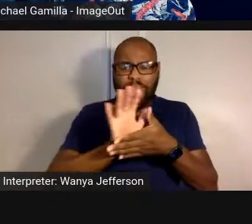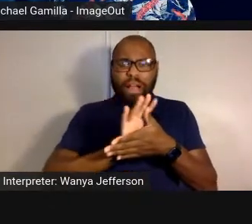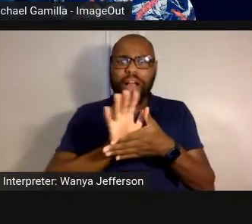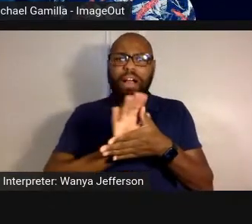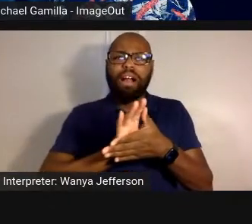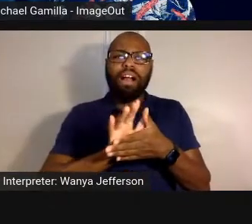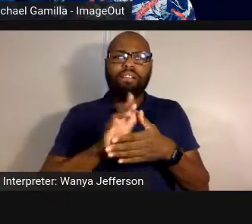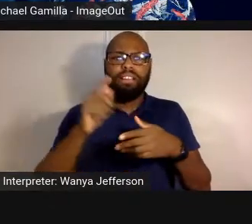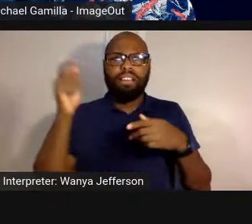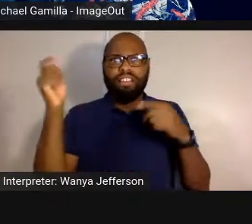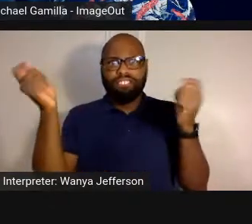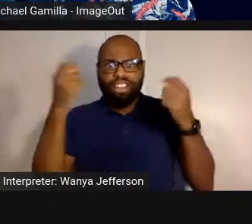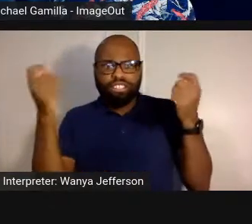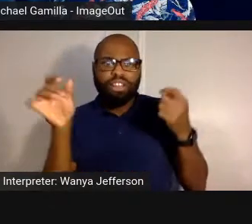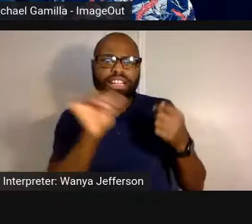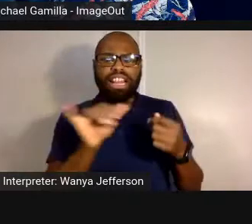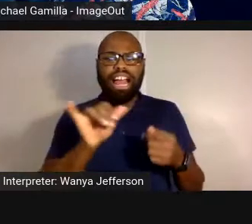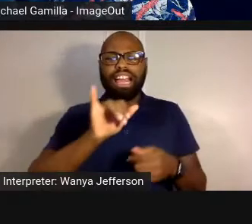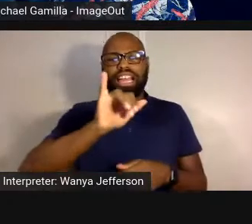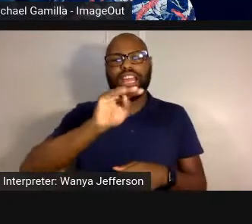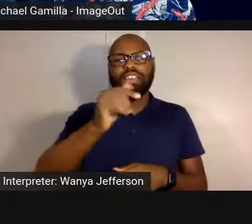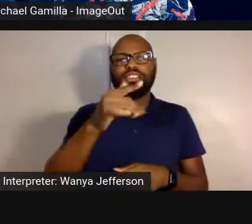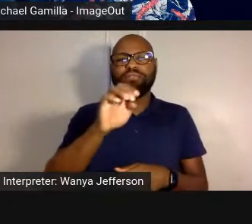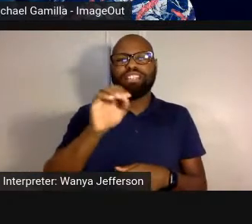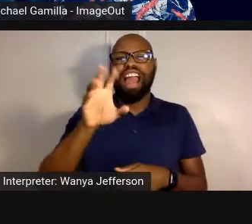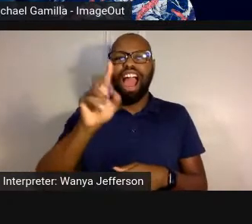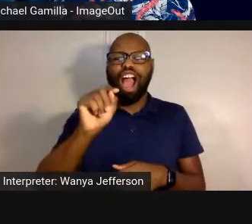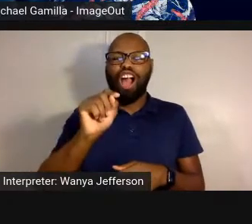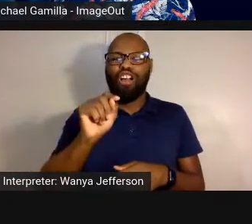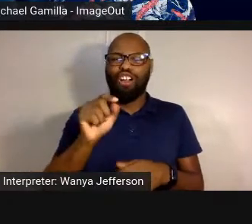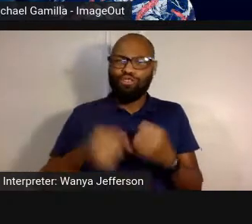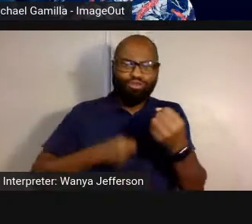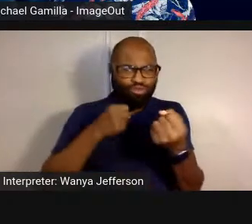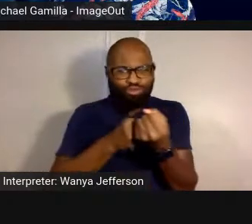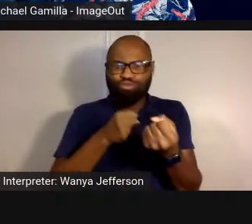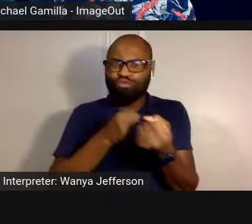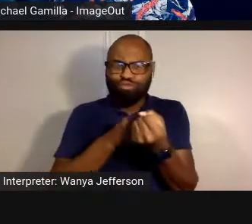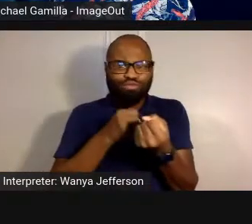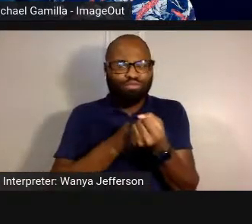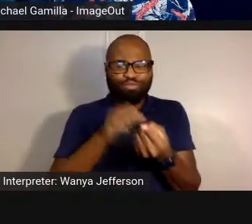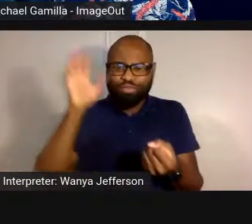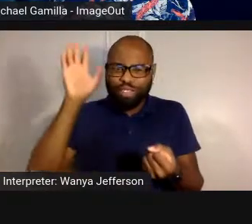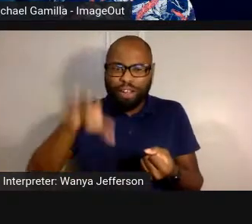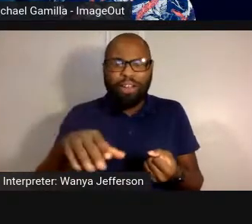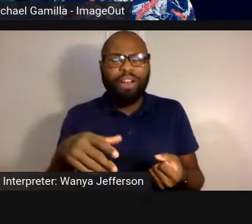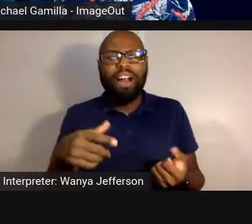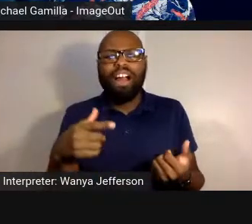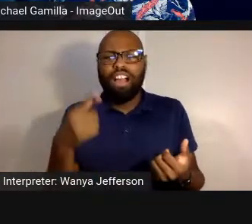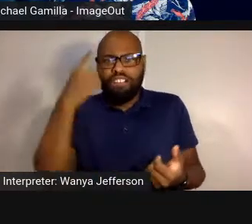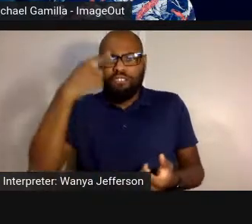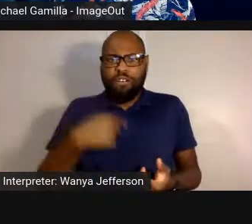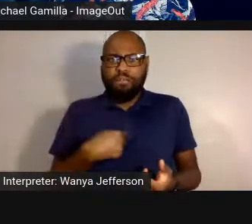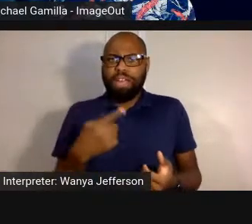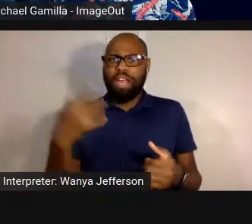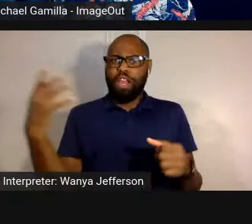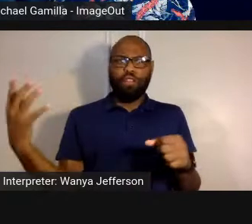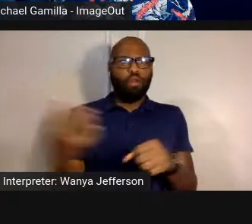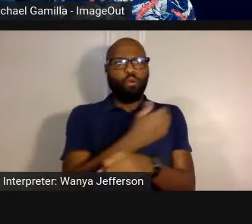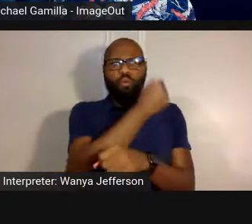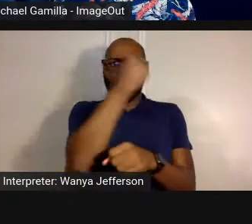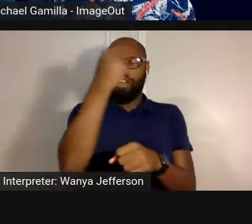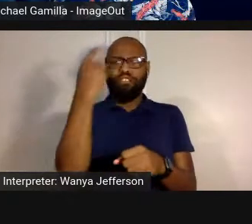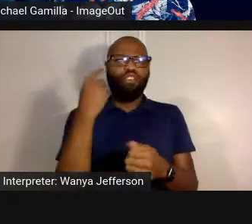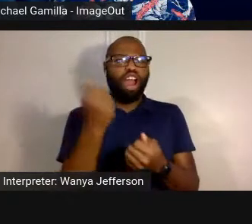like Image Out are championing it. Because, you know, again, for me, it's a big win for everyone that's a part of